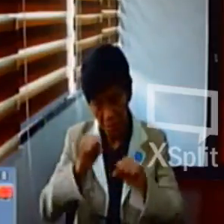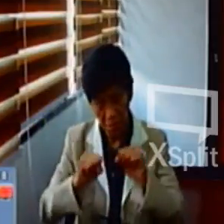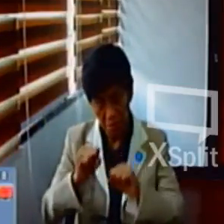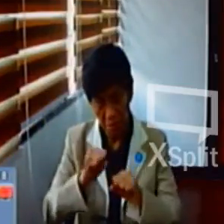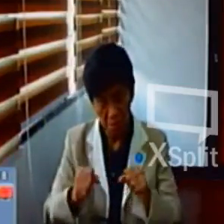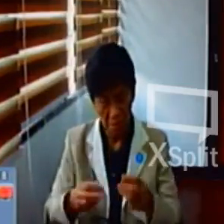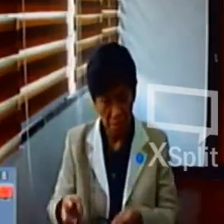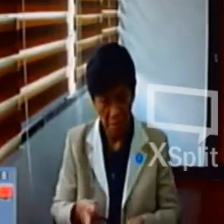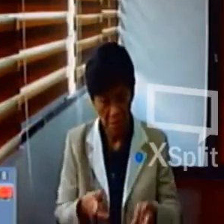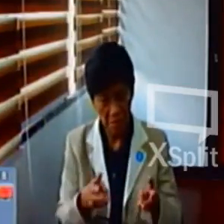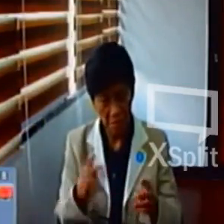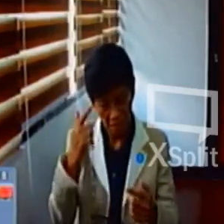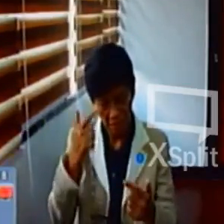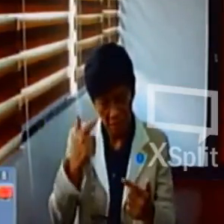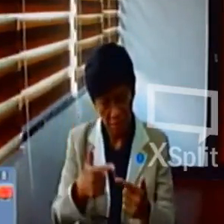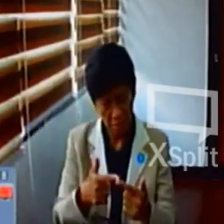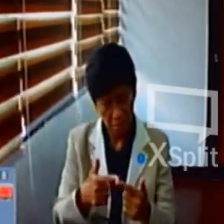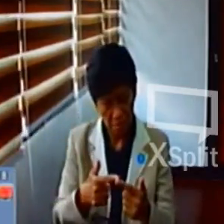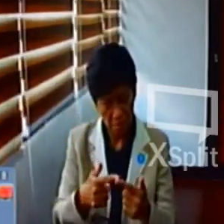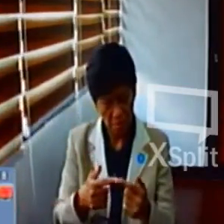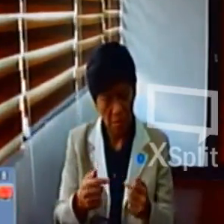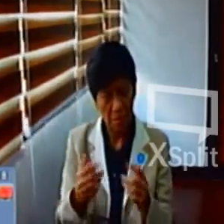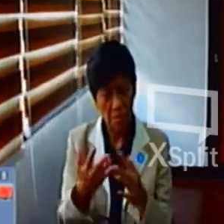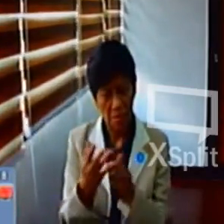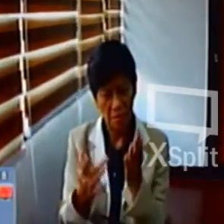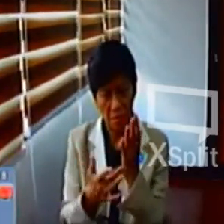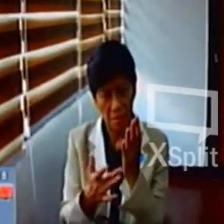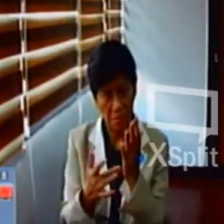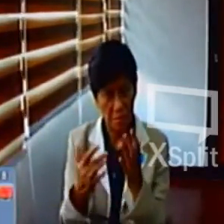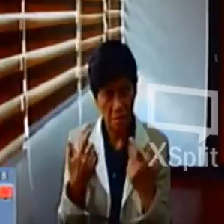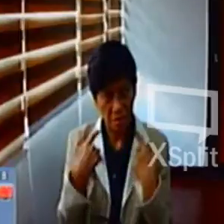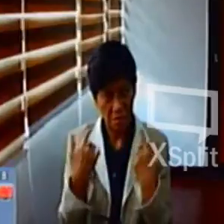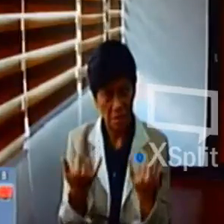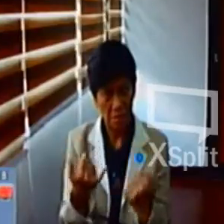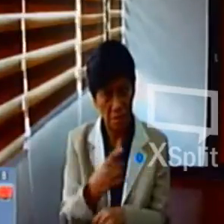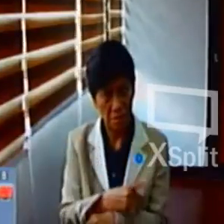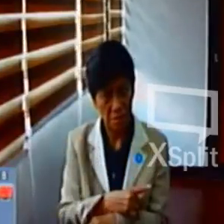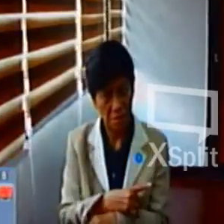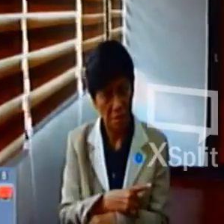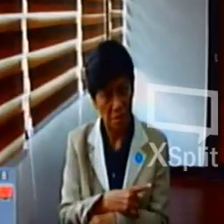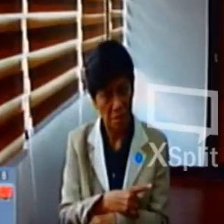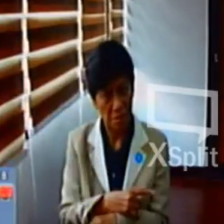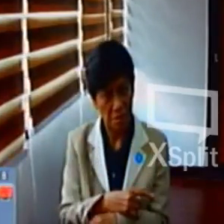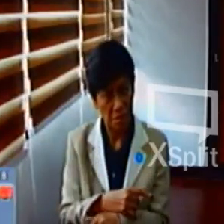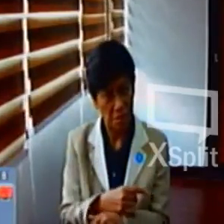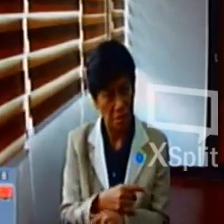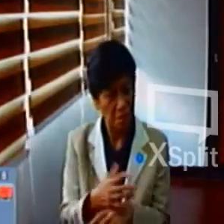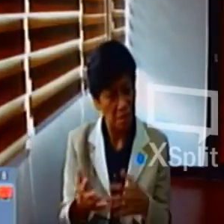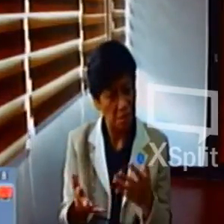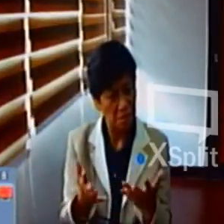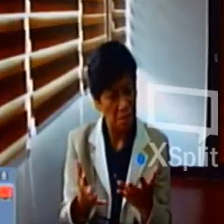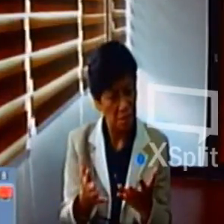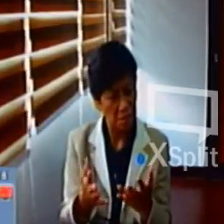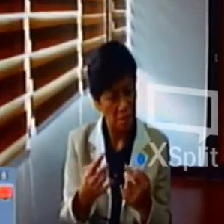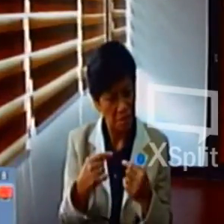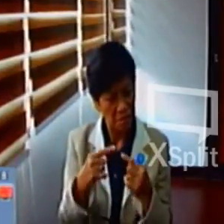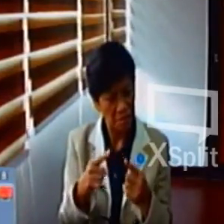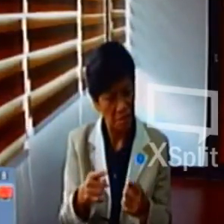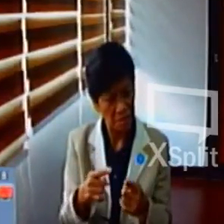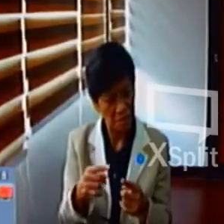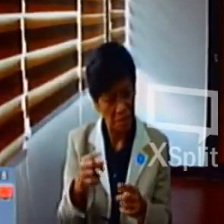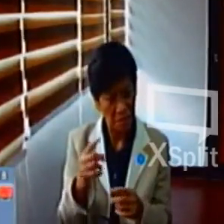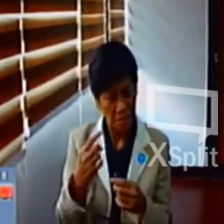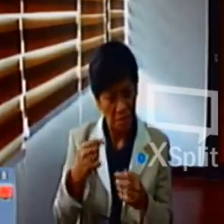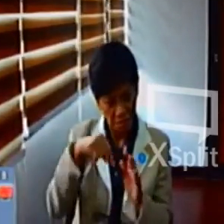procedure goes, and with the technologies we have today, we're able to, as it were, dredge deeper and go further and find